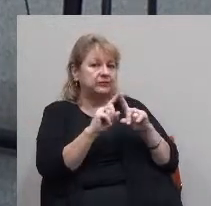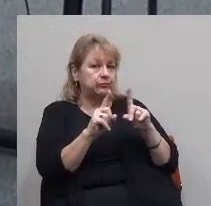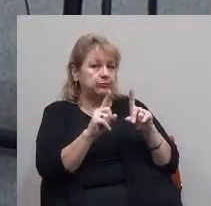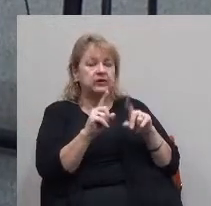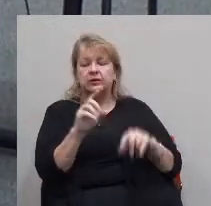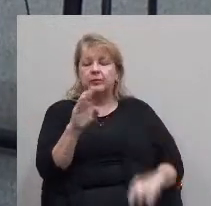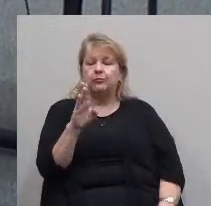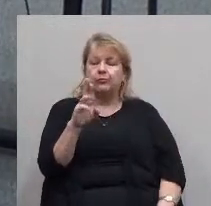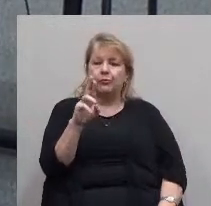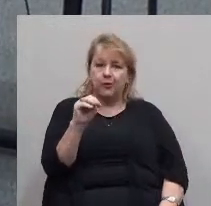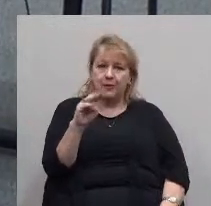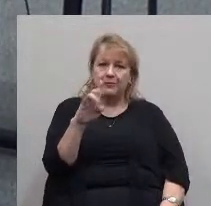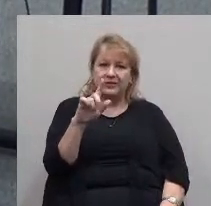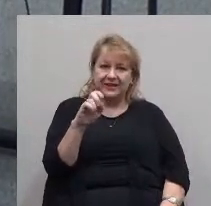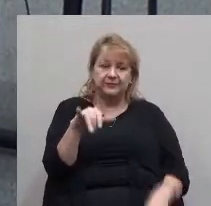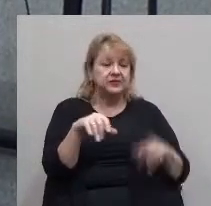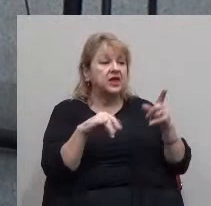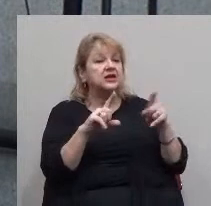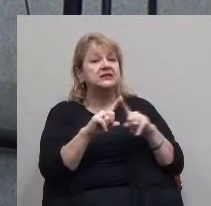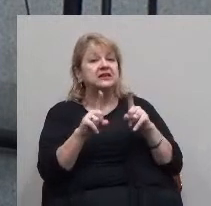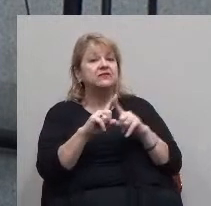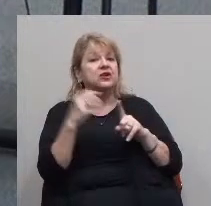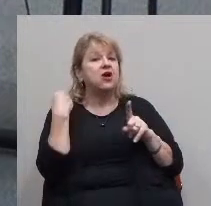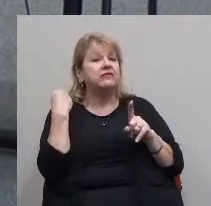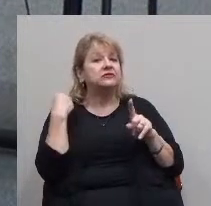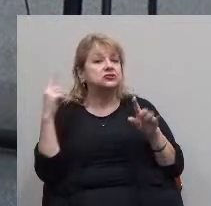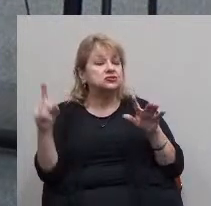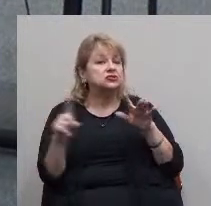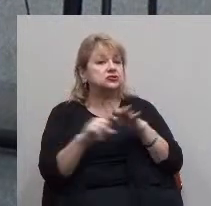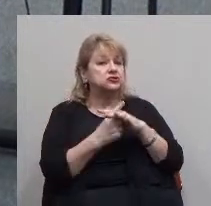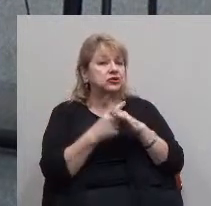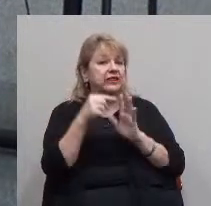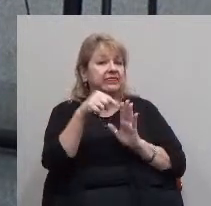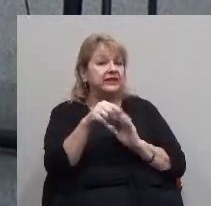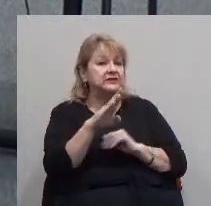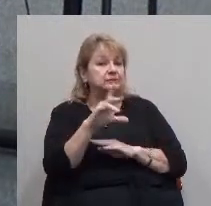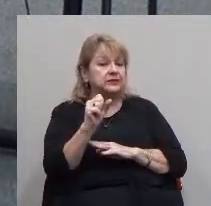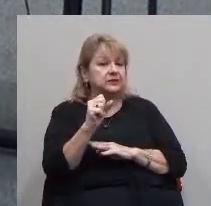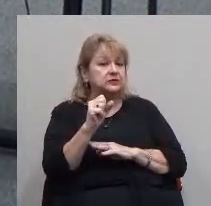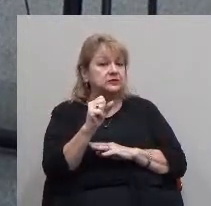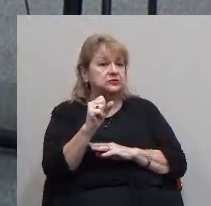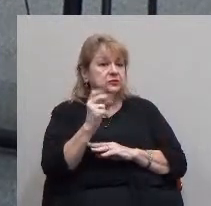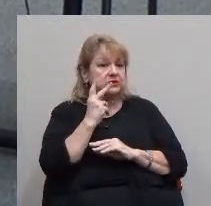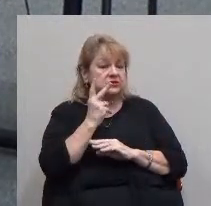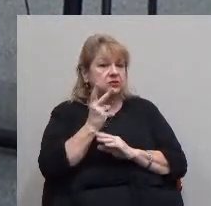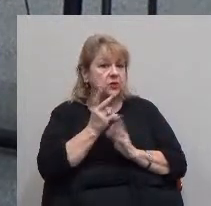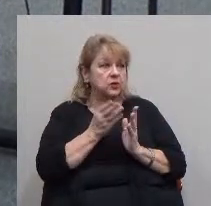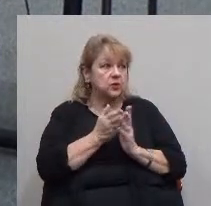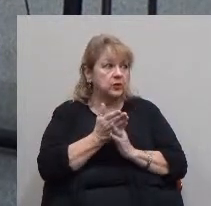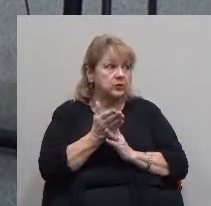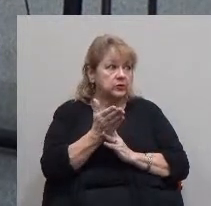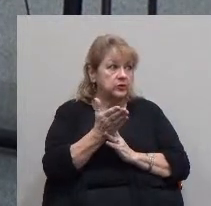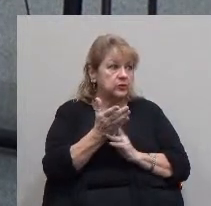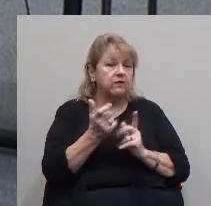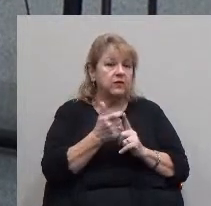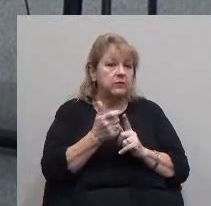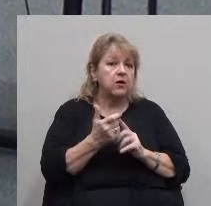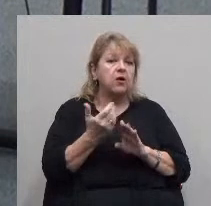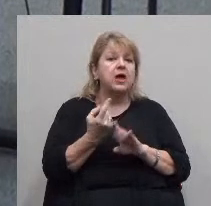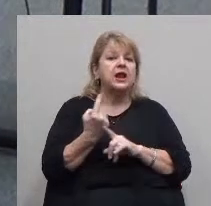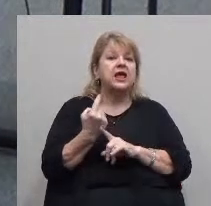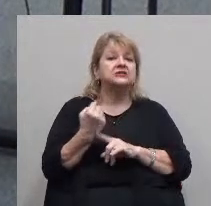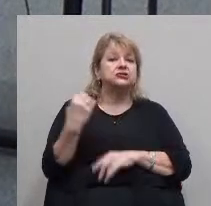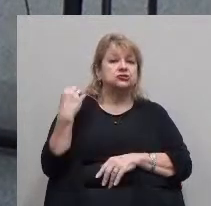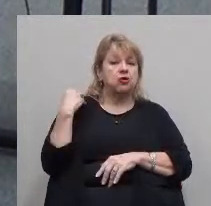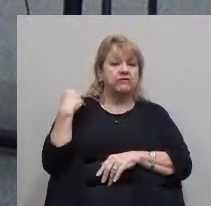new set of officers came in, and so on these particular bills, we worked and sought approval and got approval from the officers from